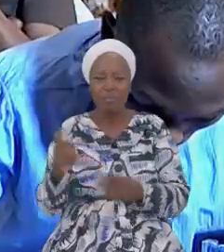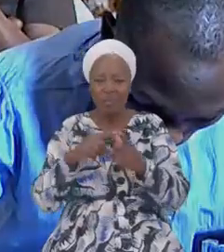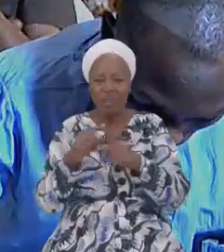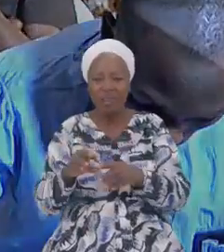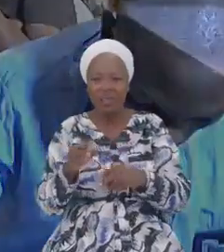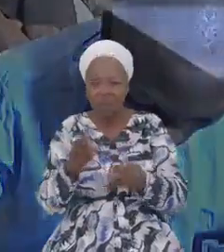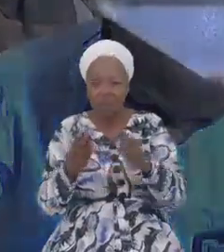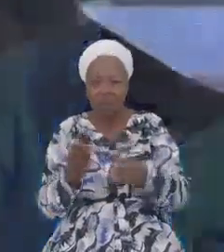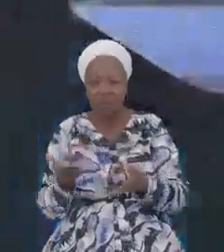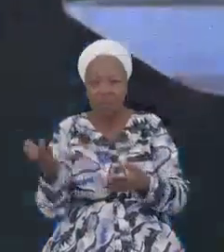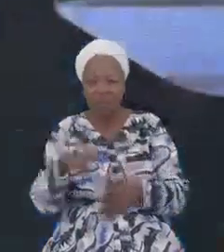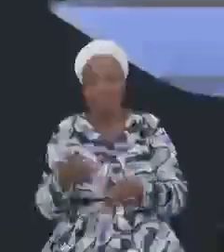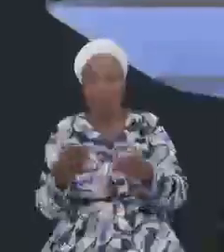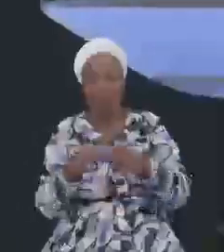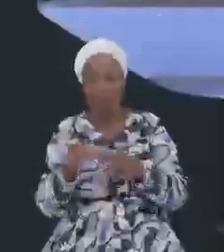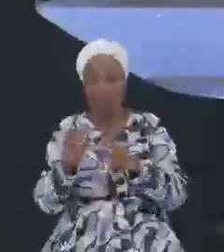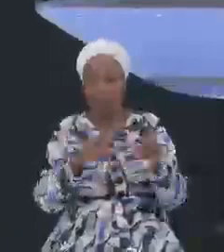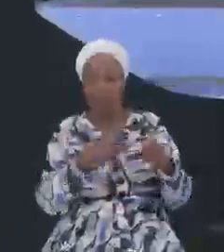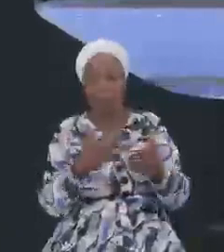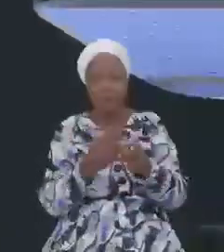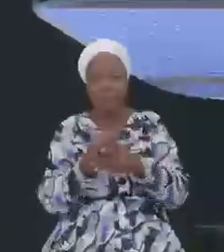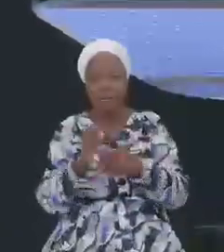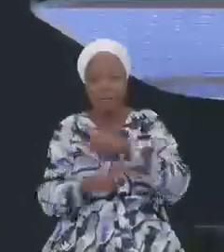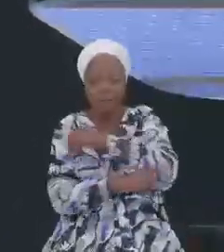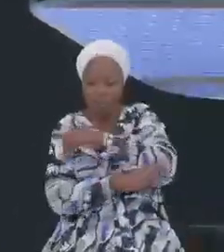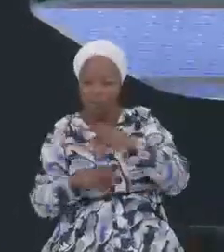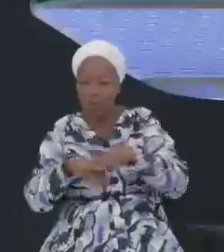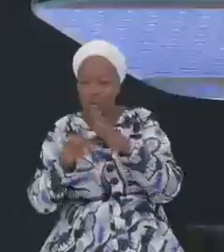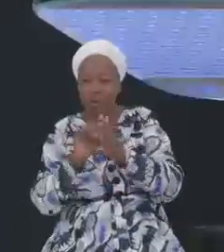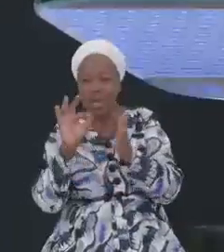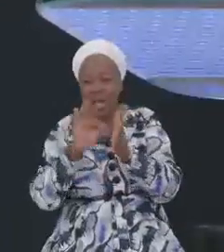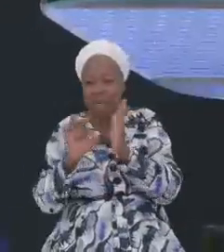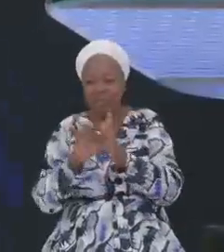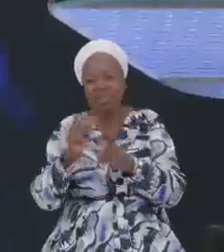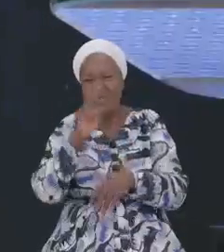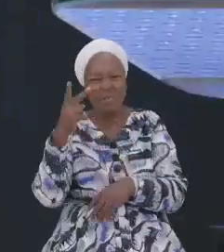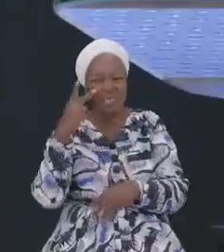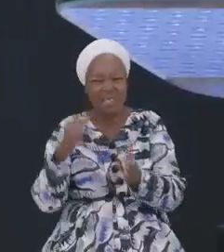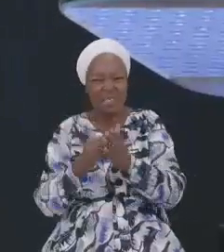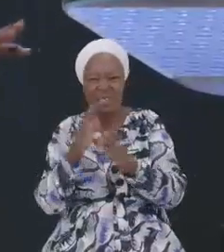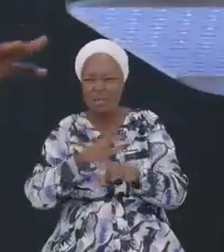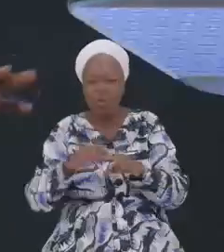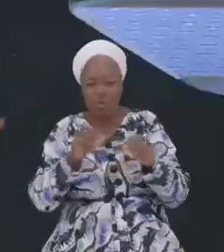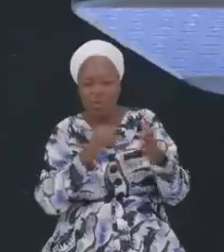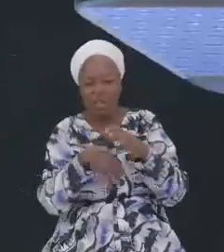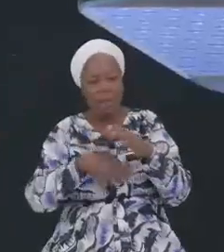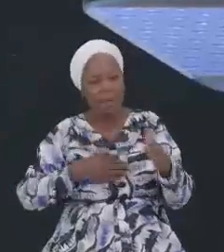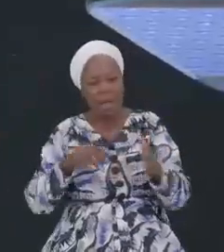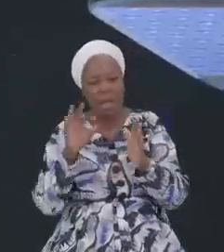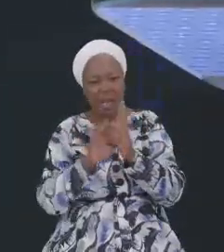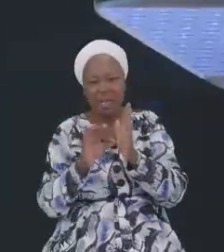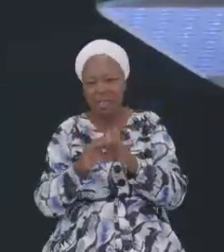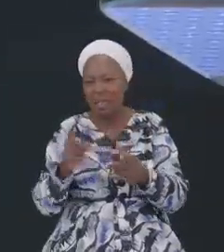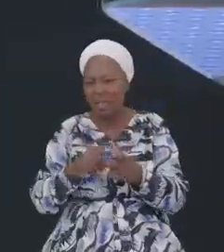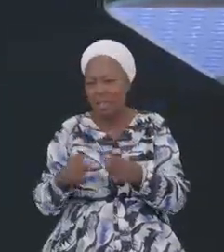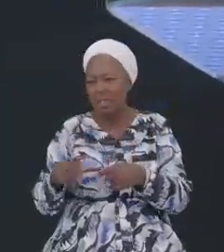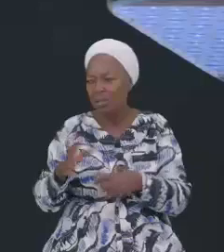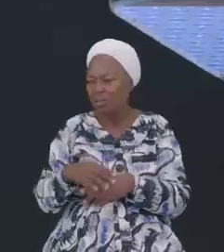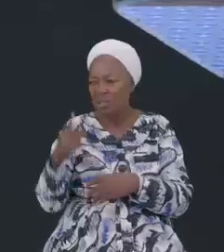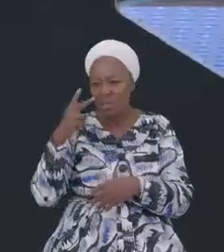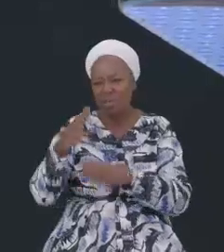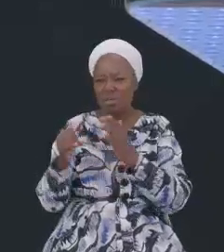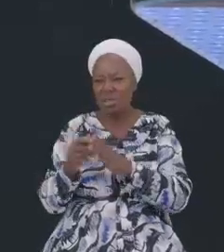have stolen in one account. They'll never discover this. Put it in my account. And then you look at all those things, and then it says